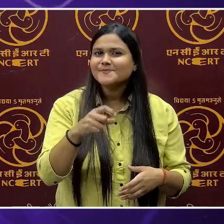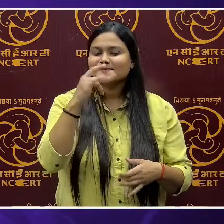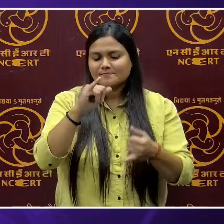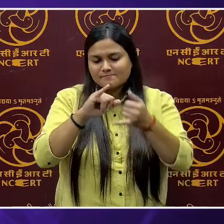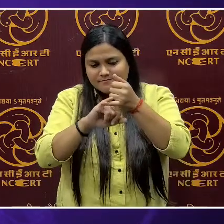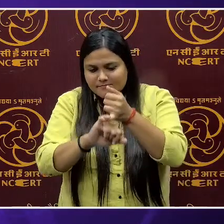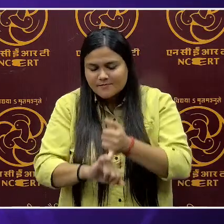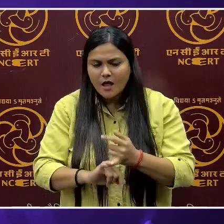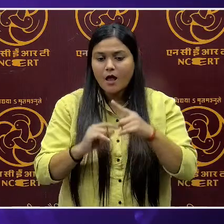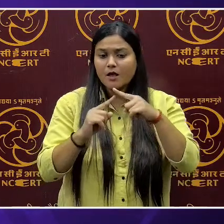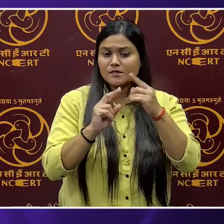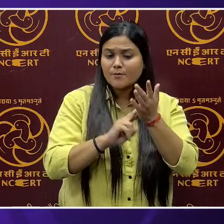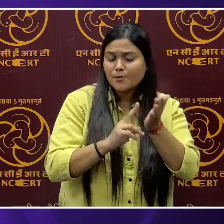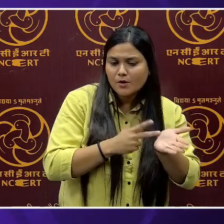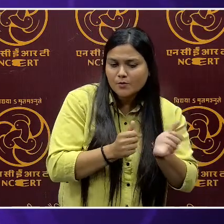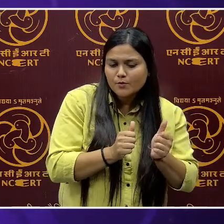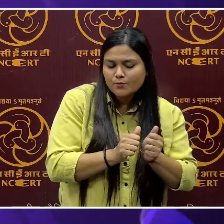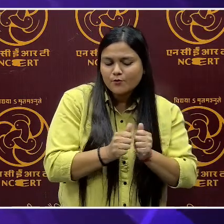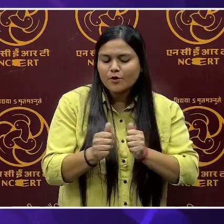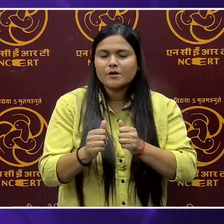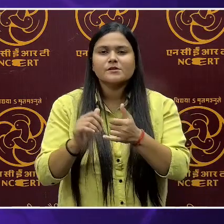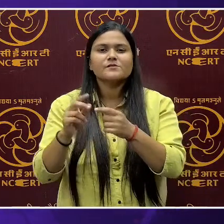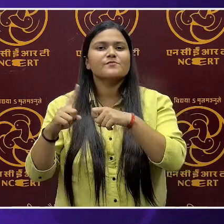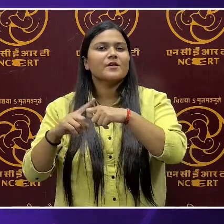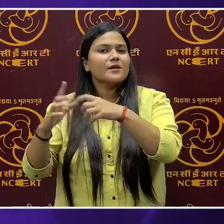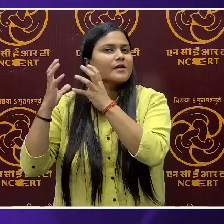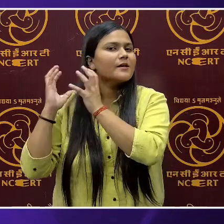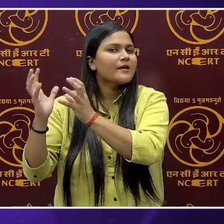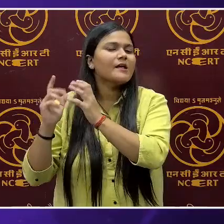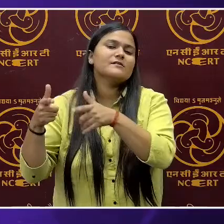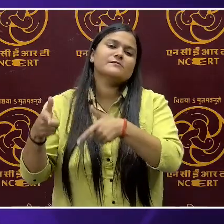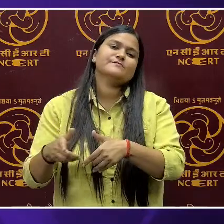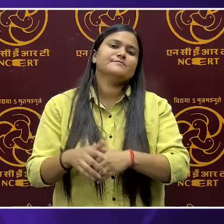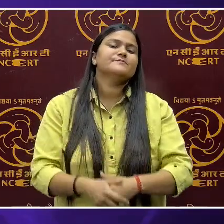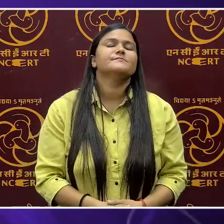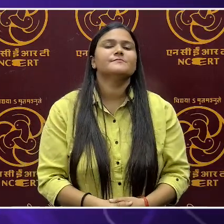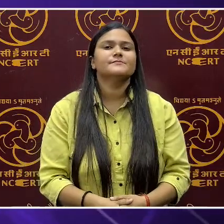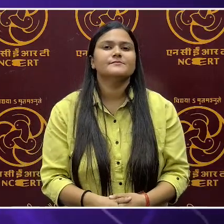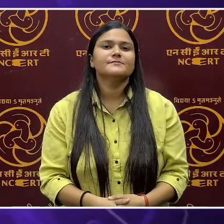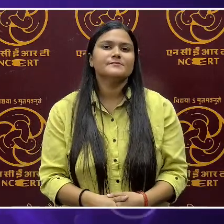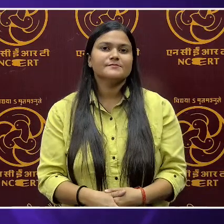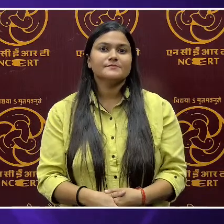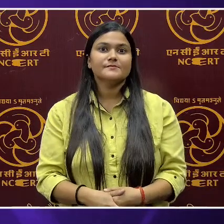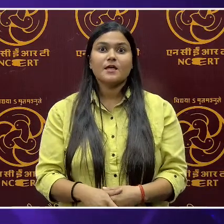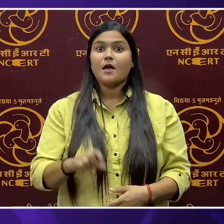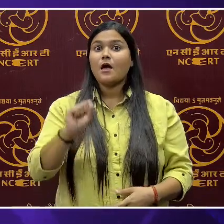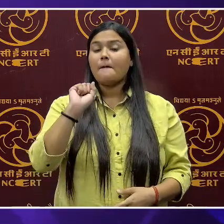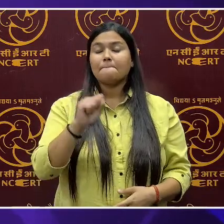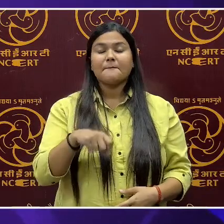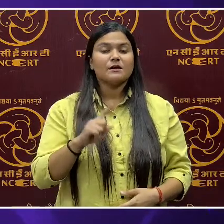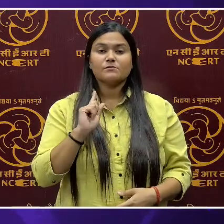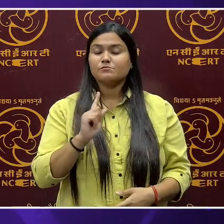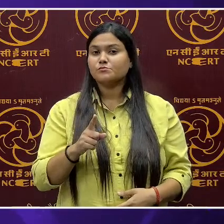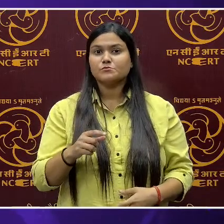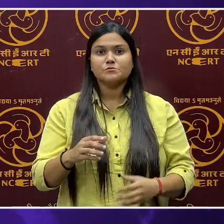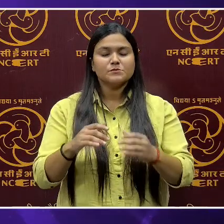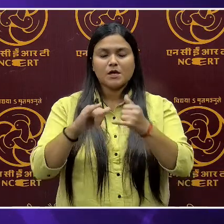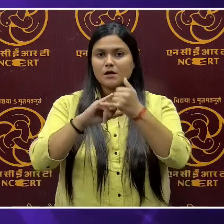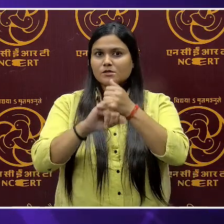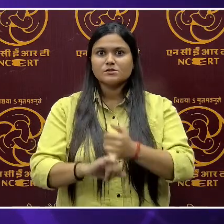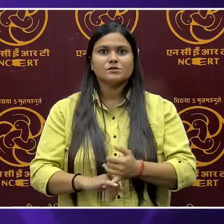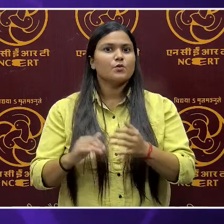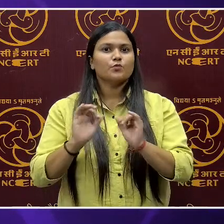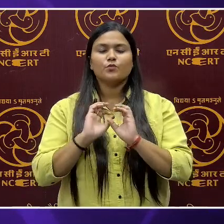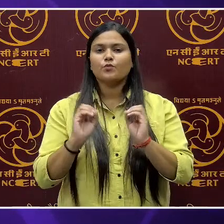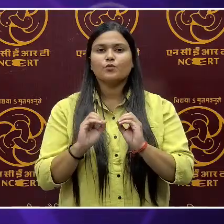right next to Tamil Nadu in the south of India. But it's not only the south that we are talking about, we